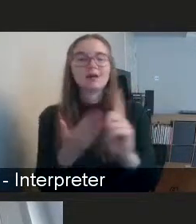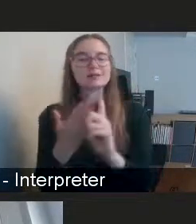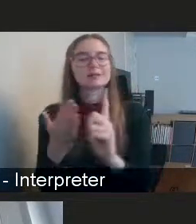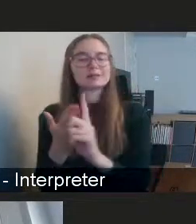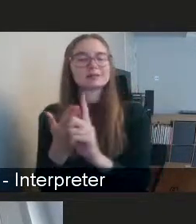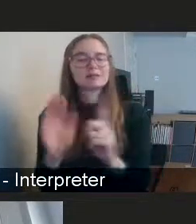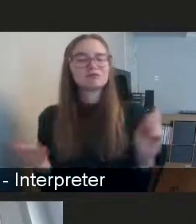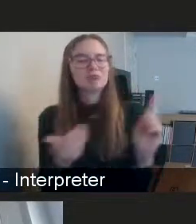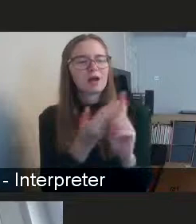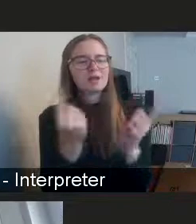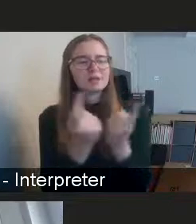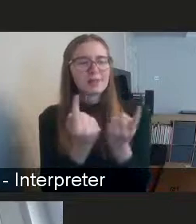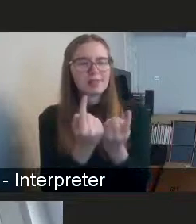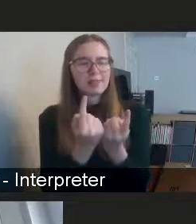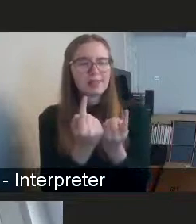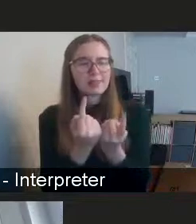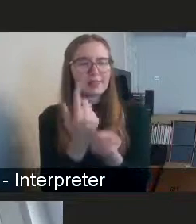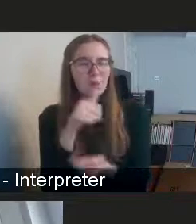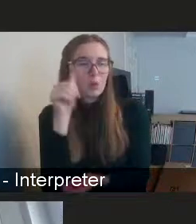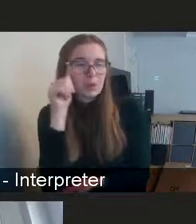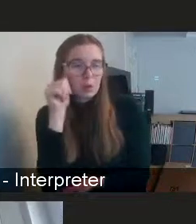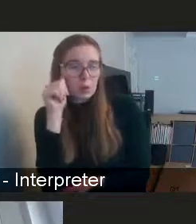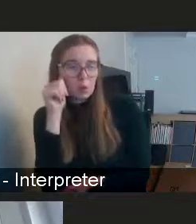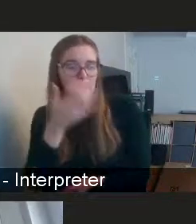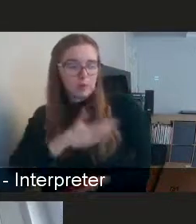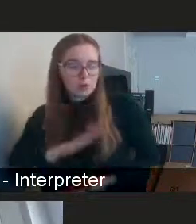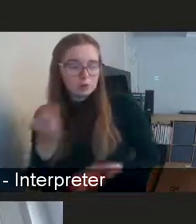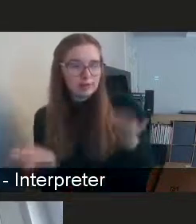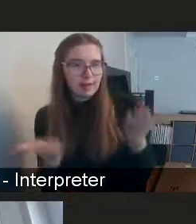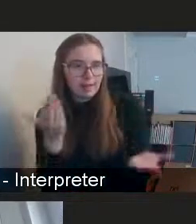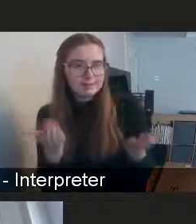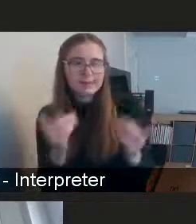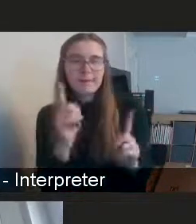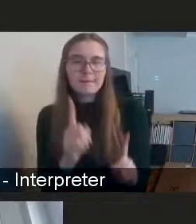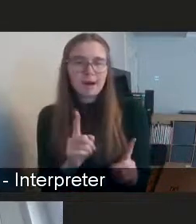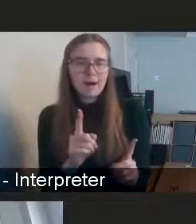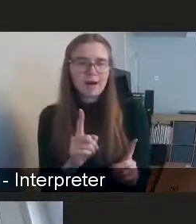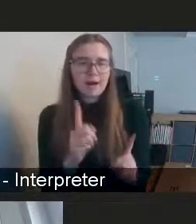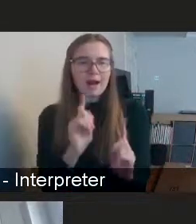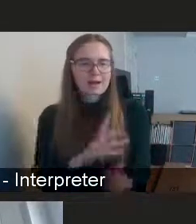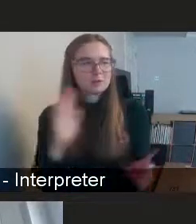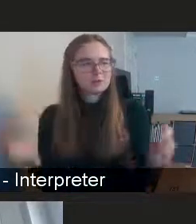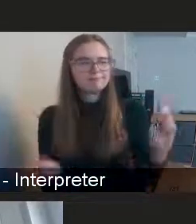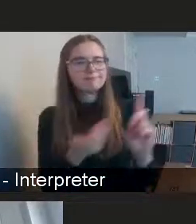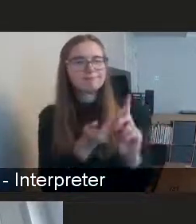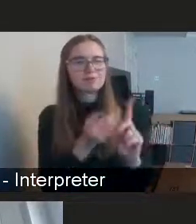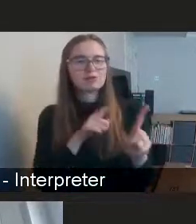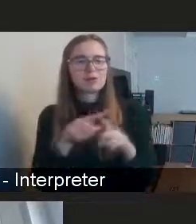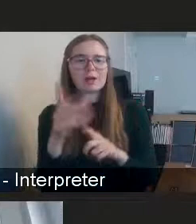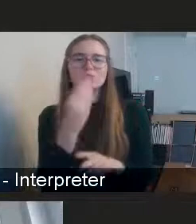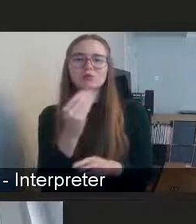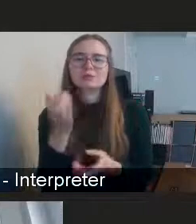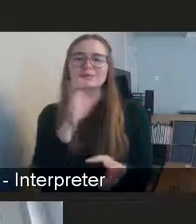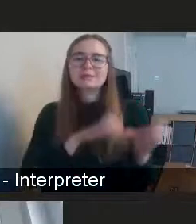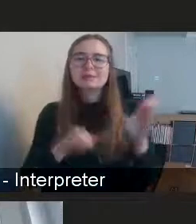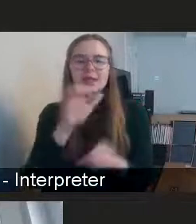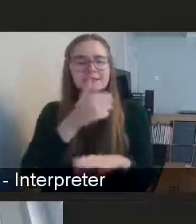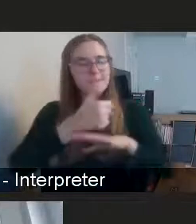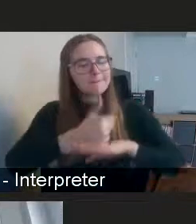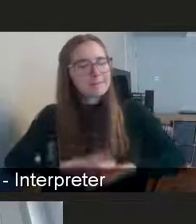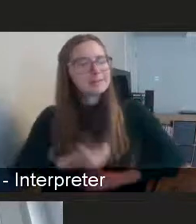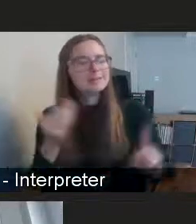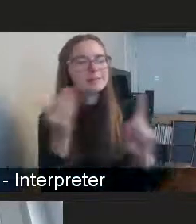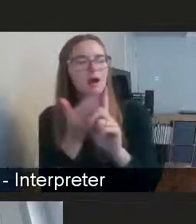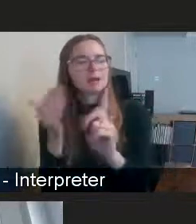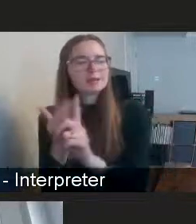for something that we know and wanting to balance, but it is to be ambitious and using science-based targets. So